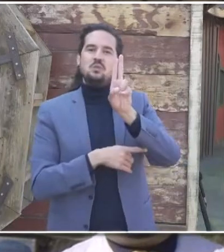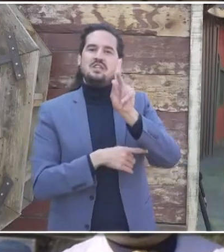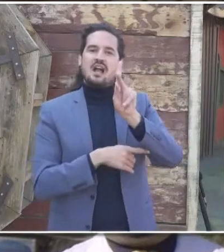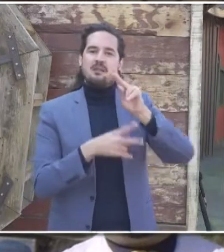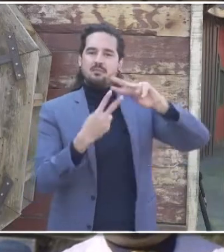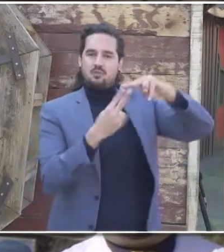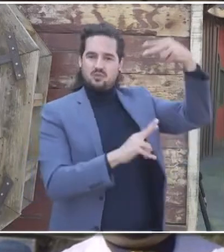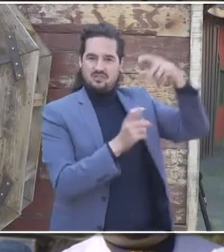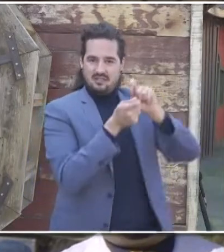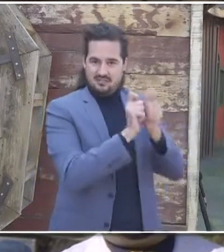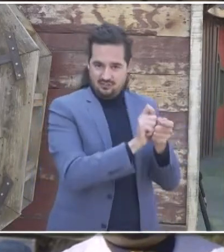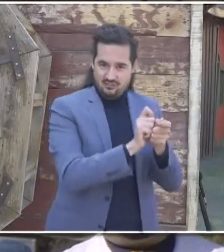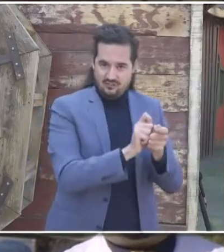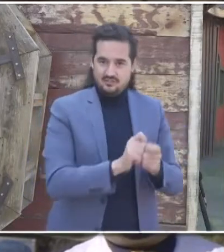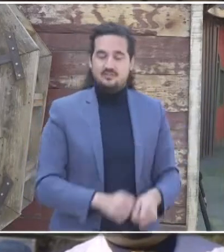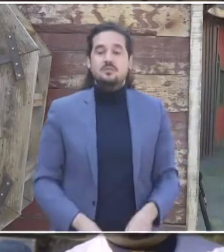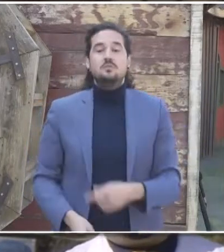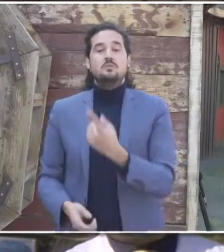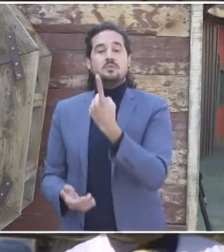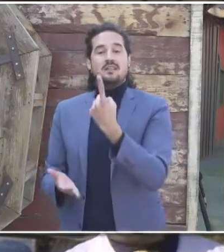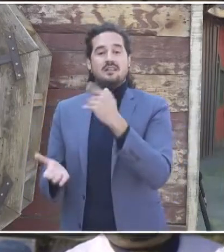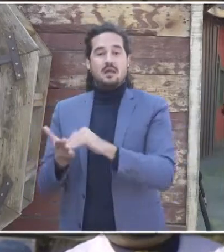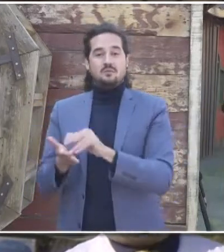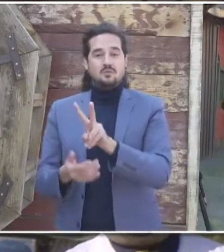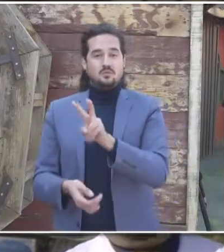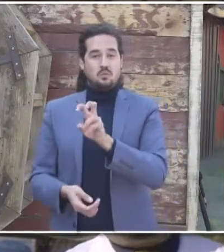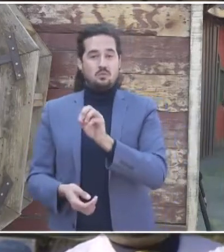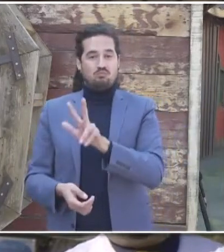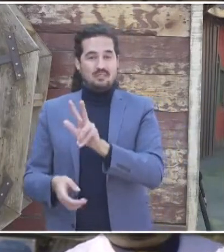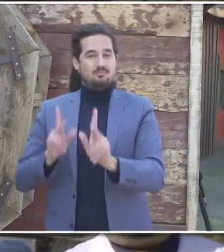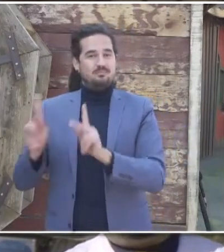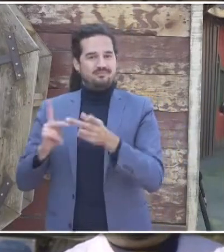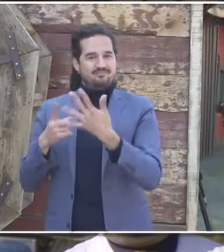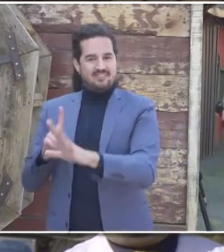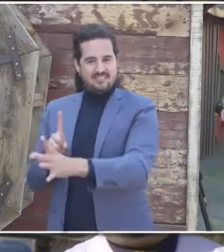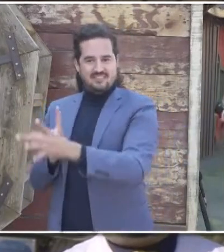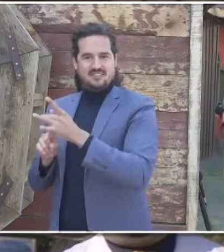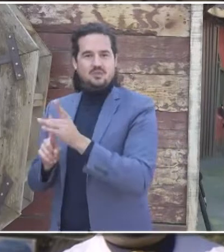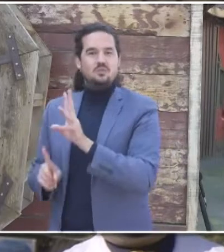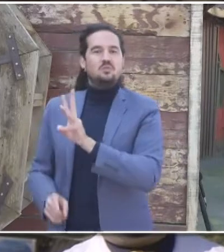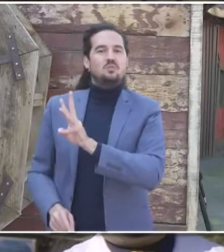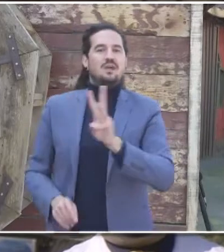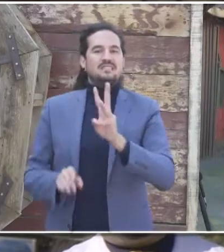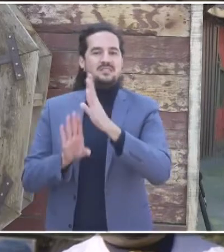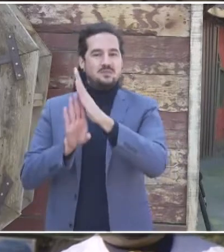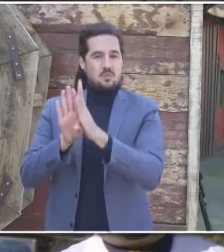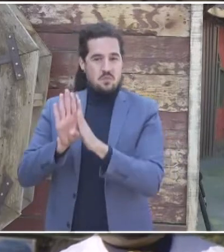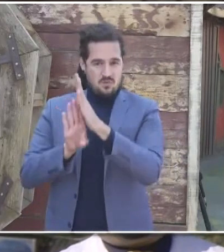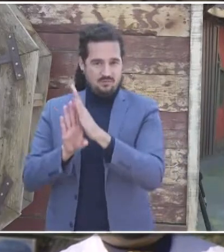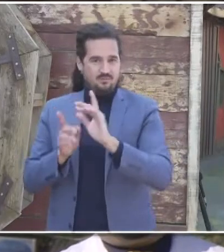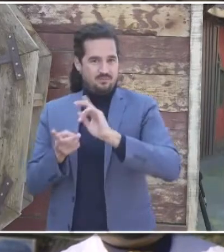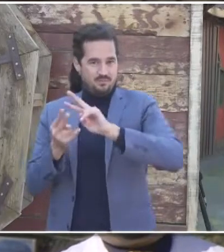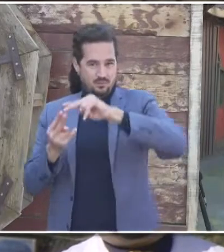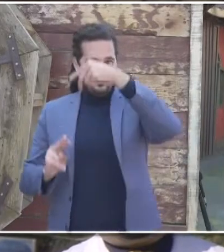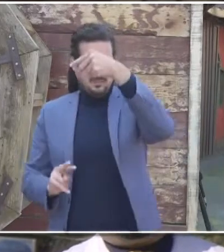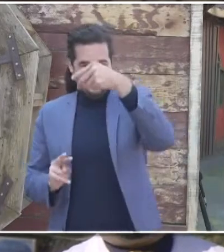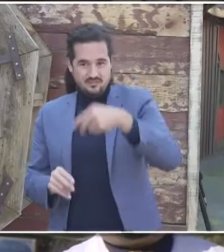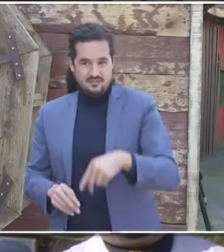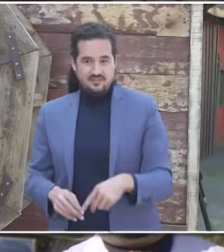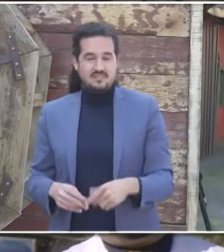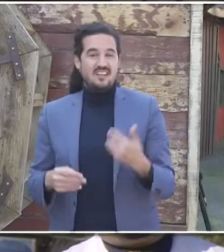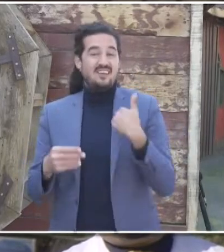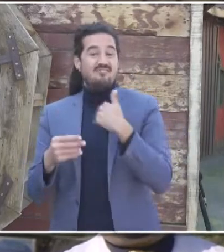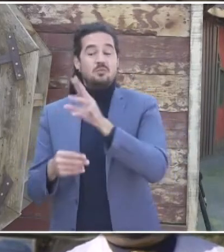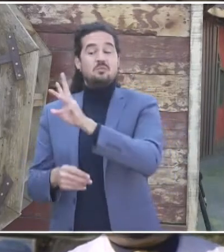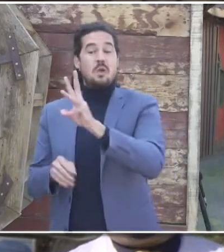1,203 identifiable West Coast variants in the state. There are two types of West Coast variants. I